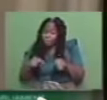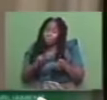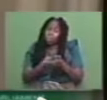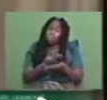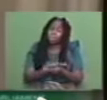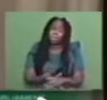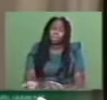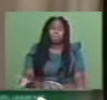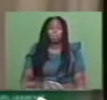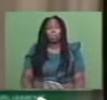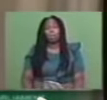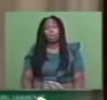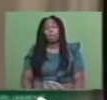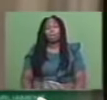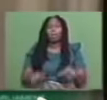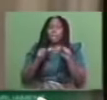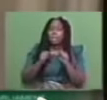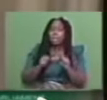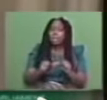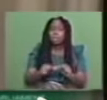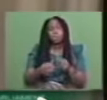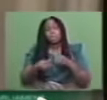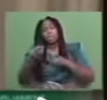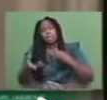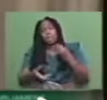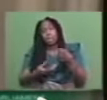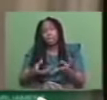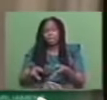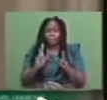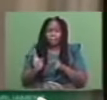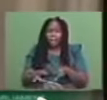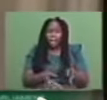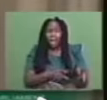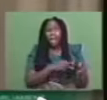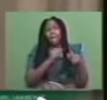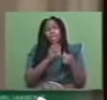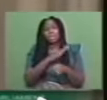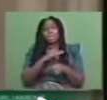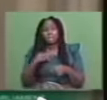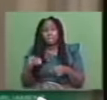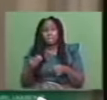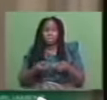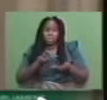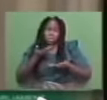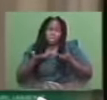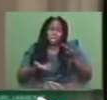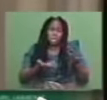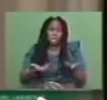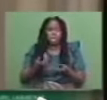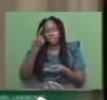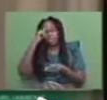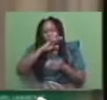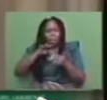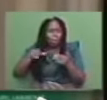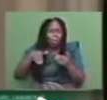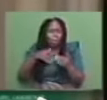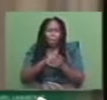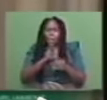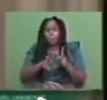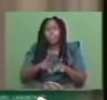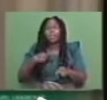put forward plans and suggestions designed to develop and uplift all citizens of our nation.